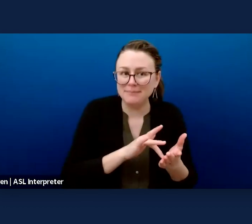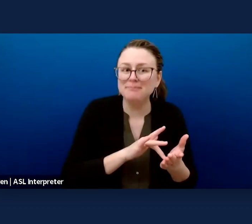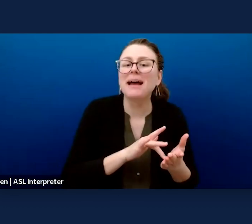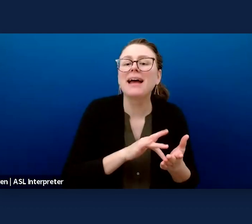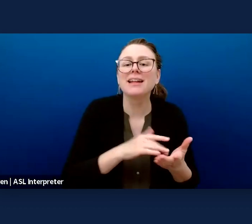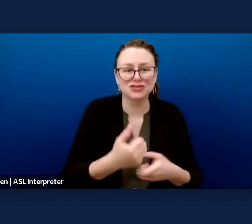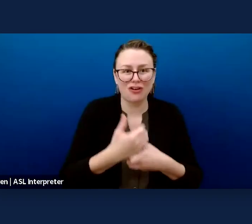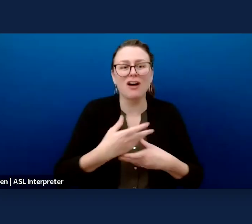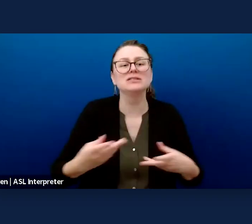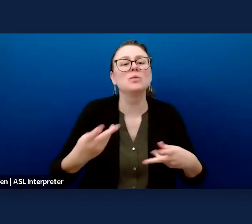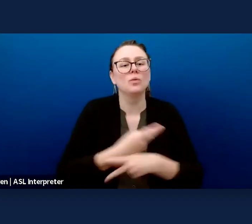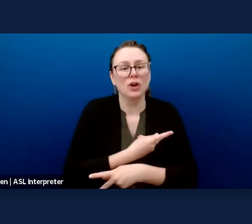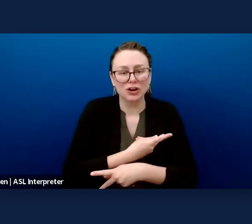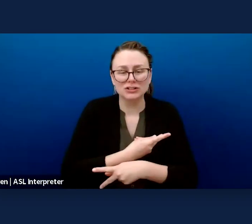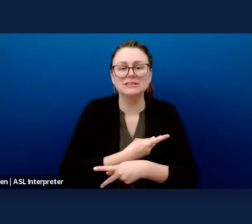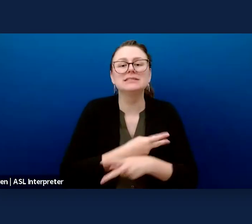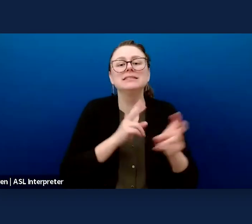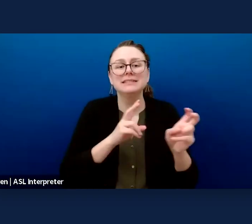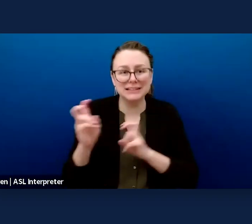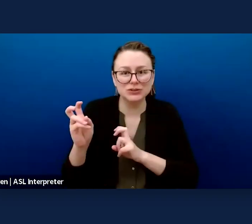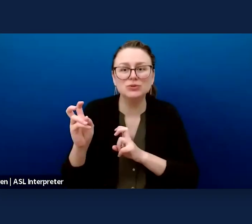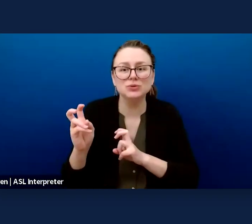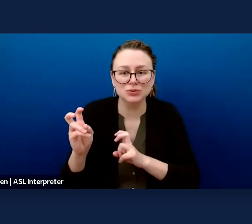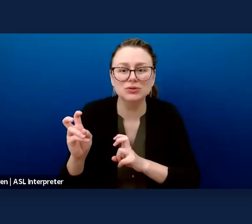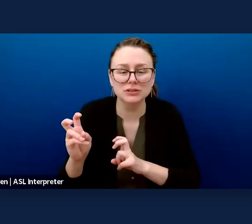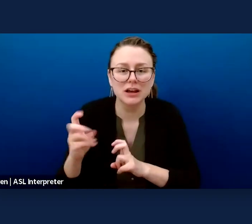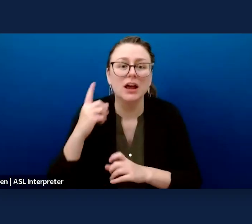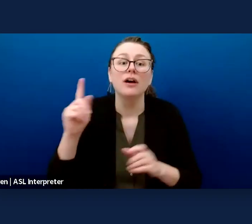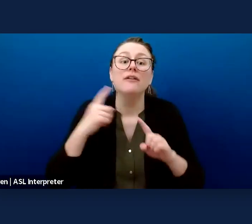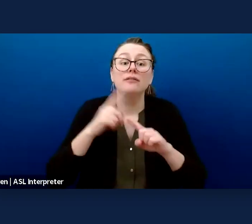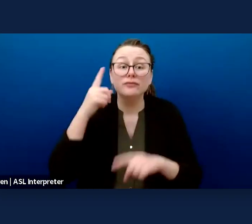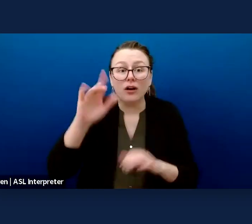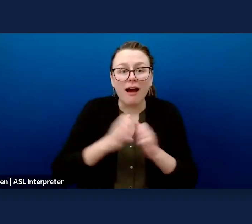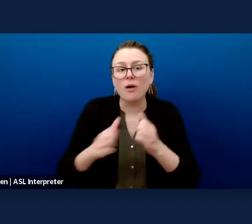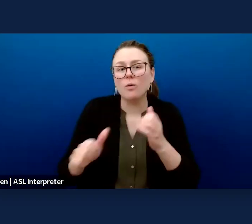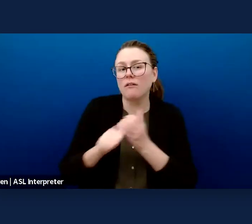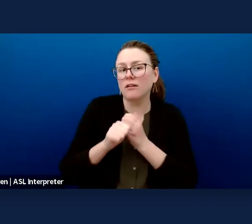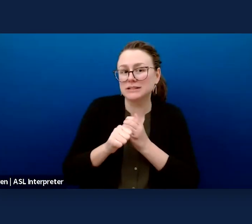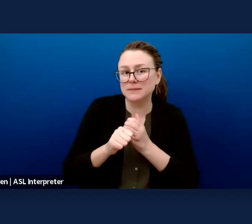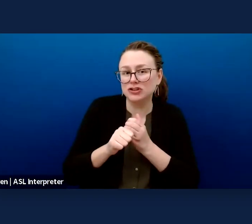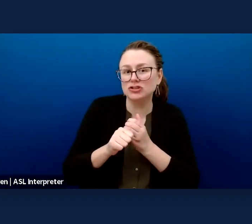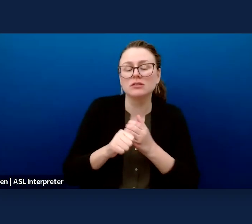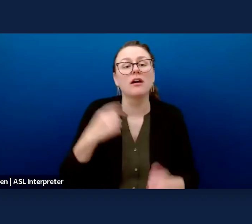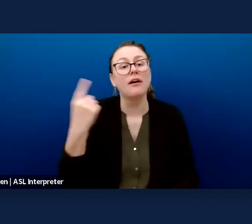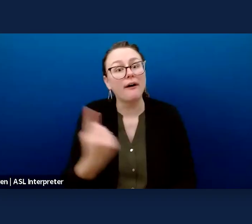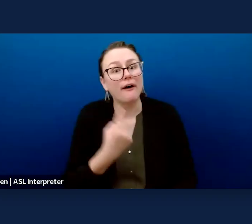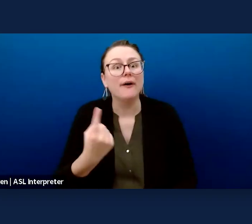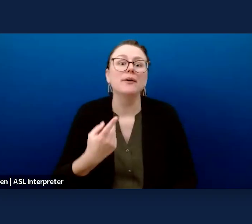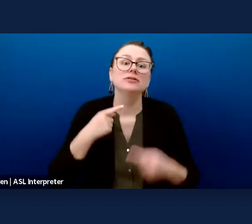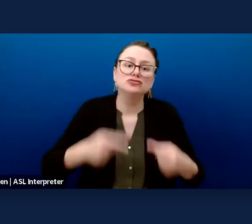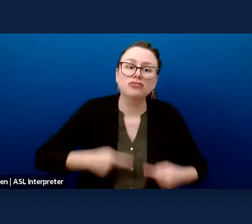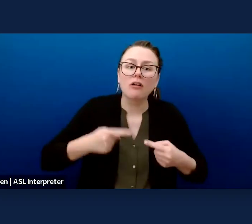caused me more issues with constipation. And so I was constantly having battles with